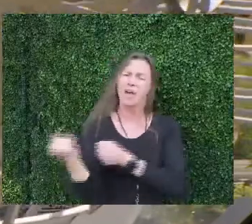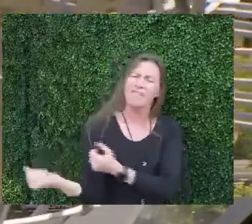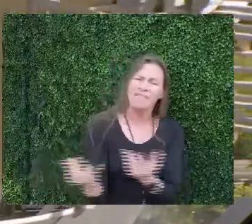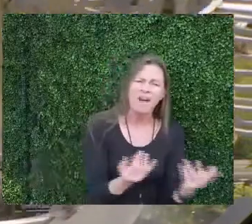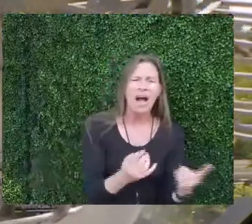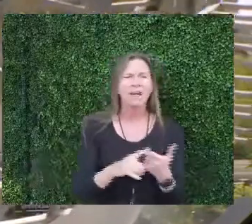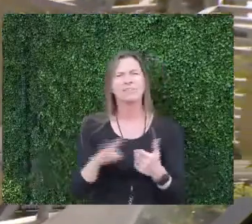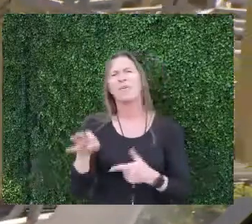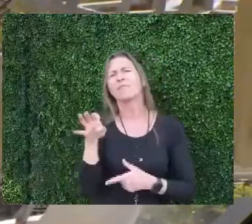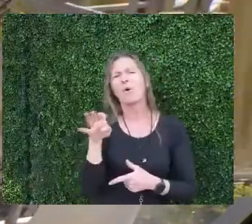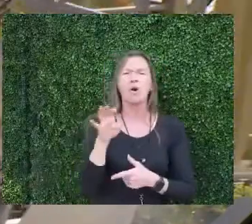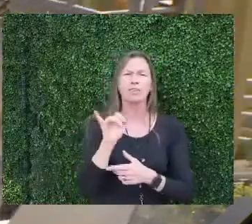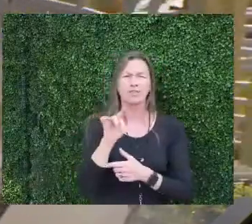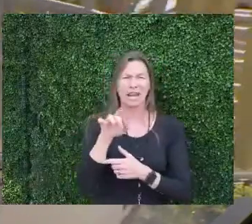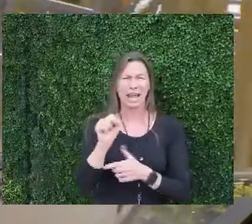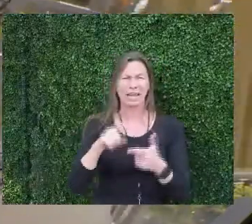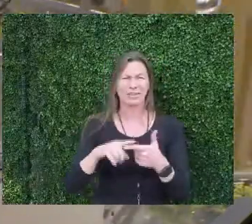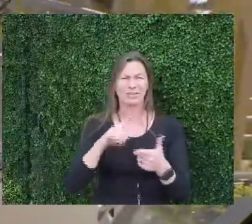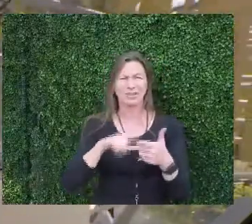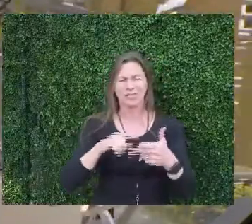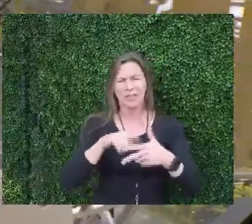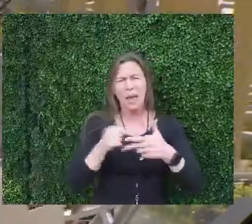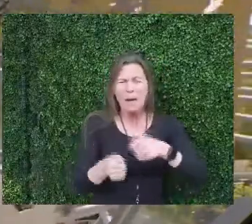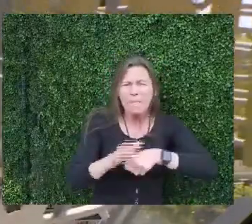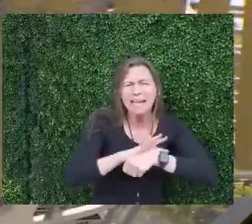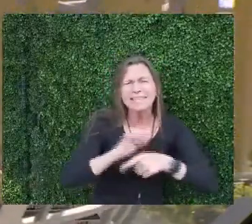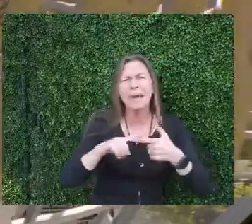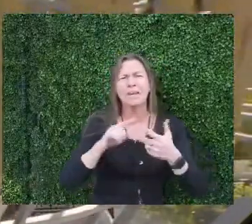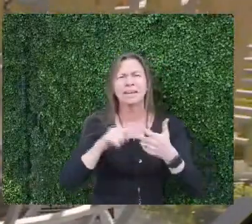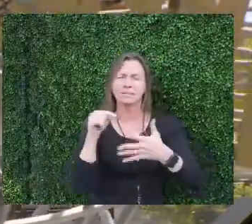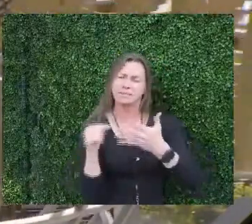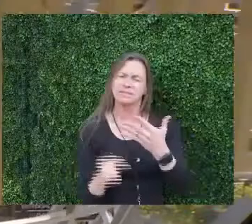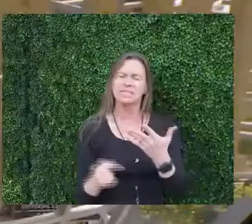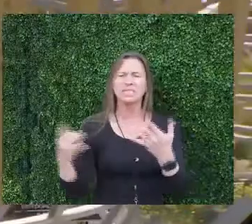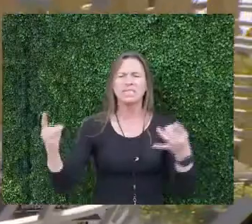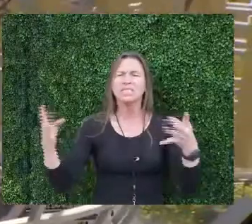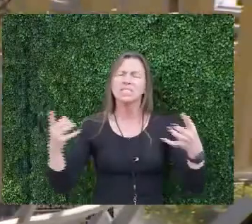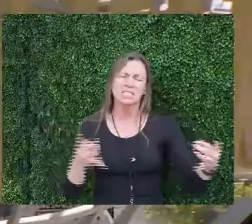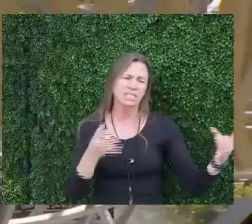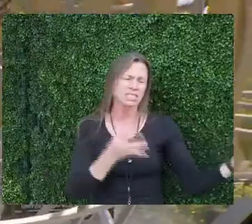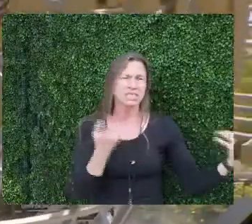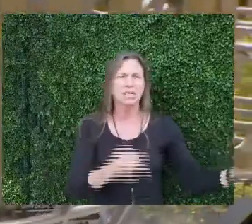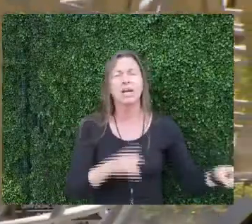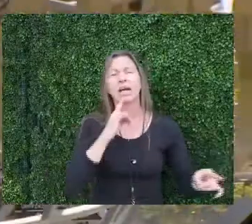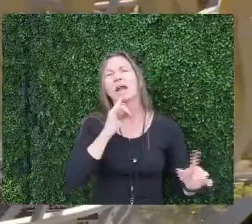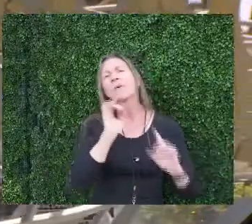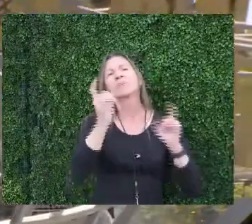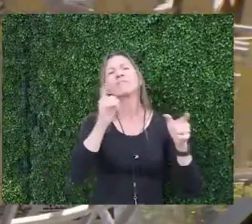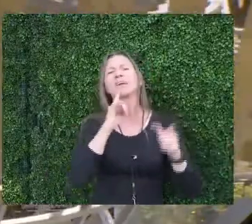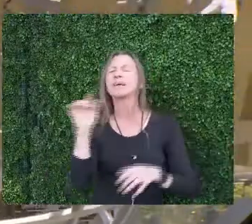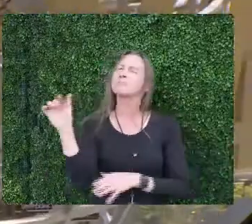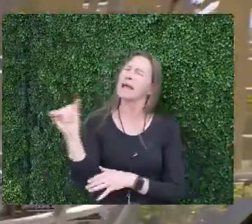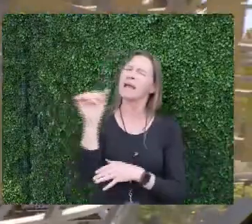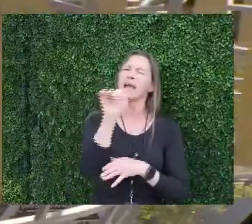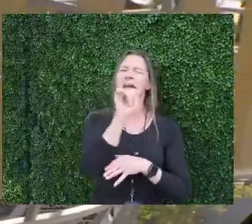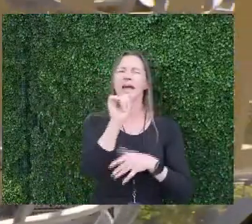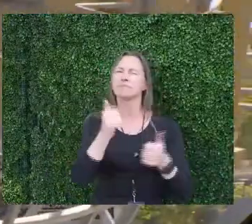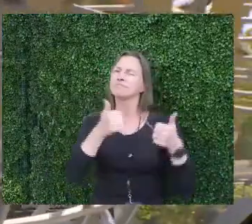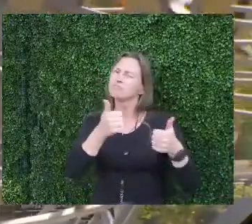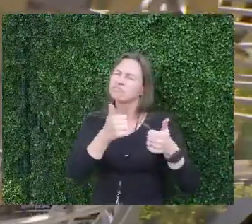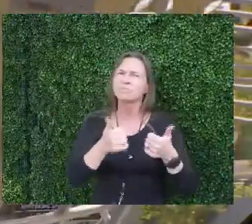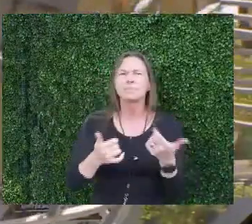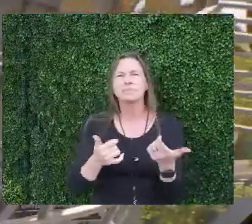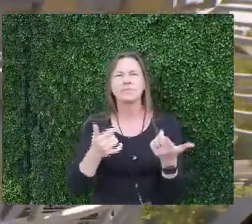all the collateral issues. And I just give him just AAA marks for sticking it out, going for it,